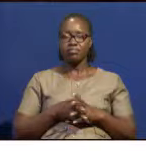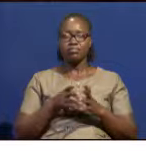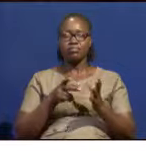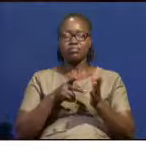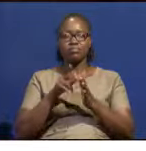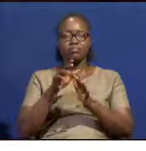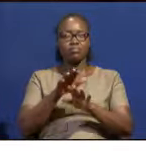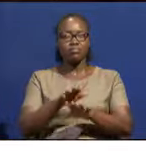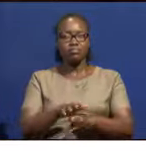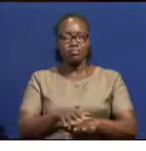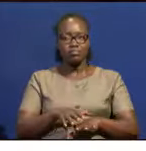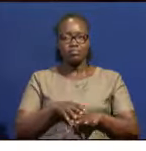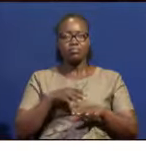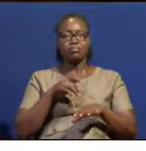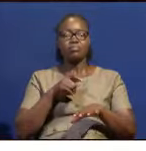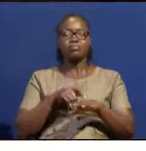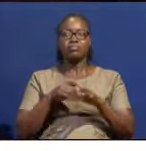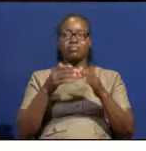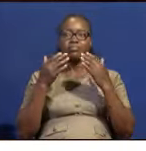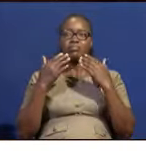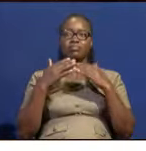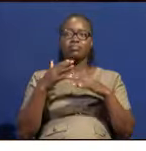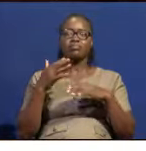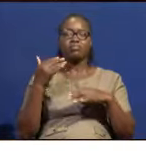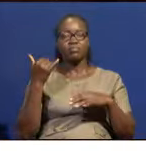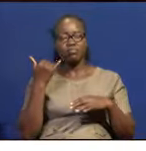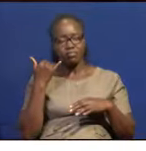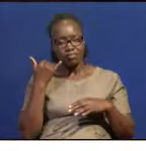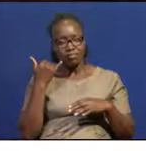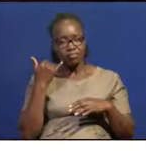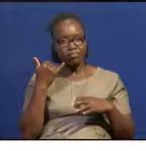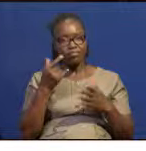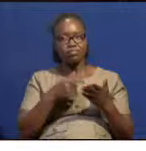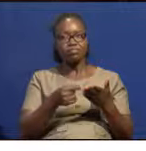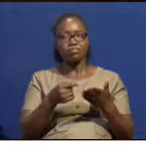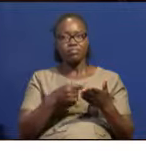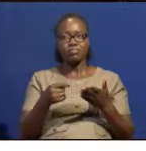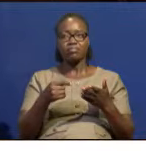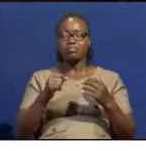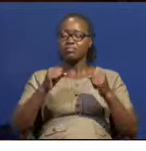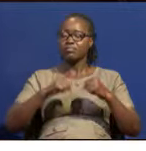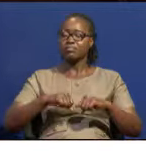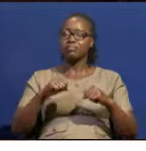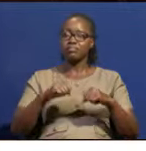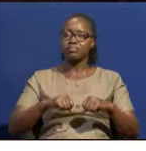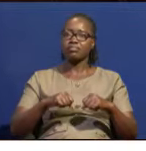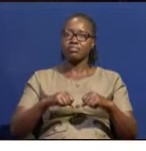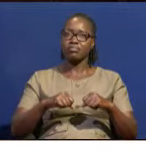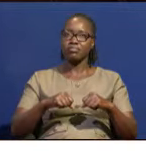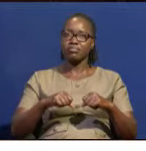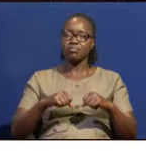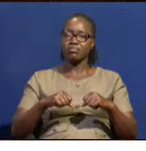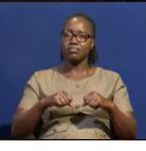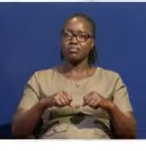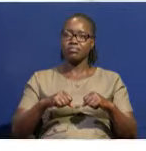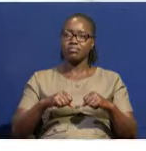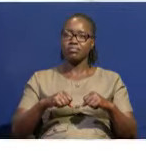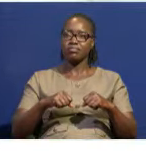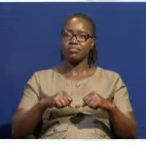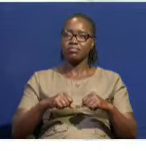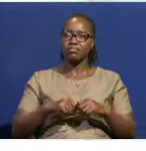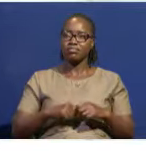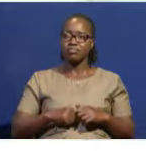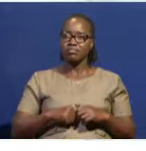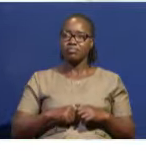slowly. When the house got completed, they called me to come and sign the agreement. So where had she seen this house before?